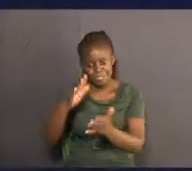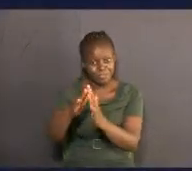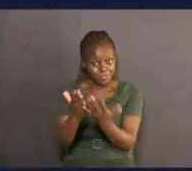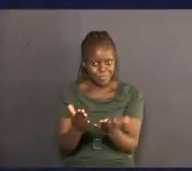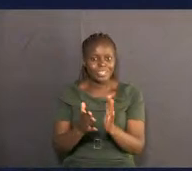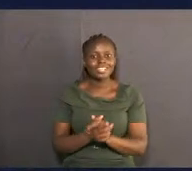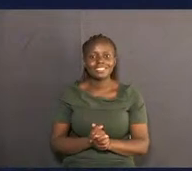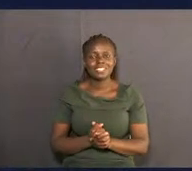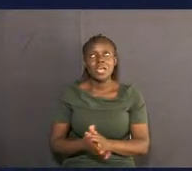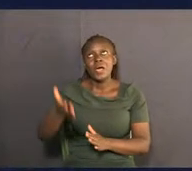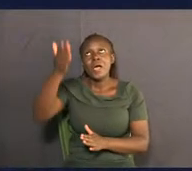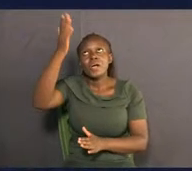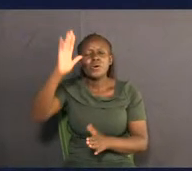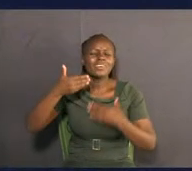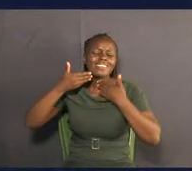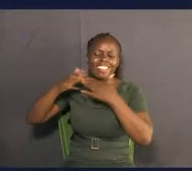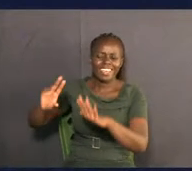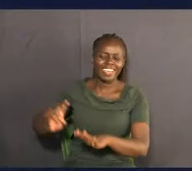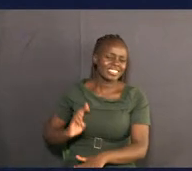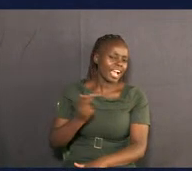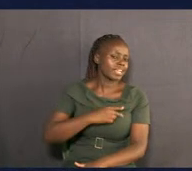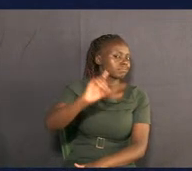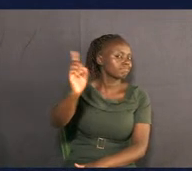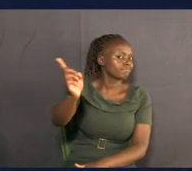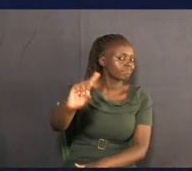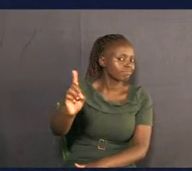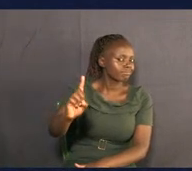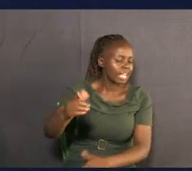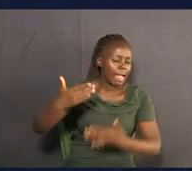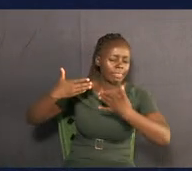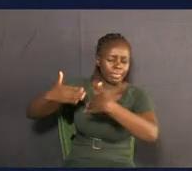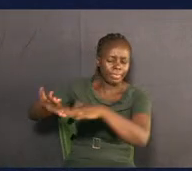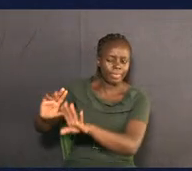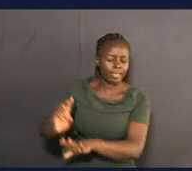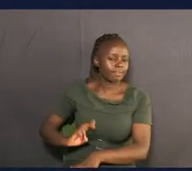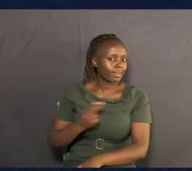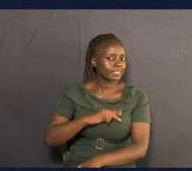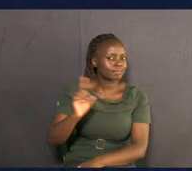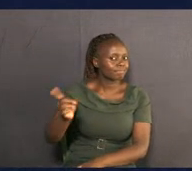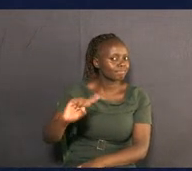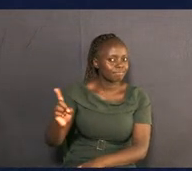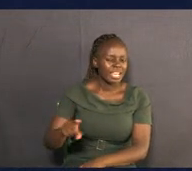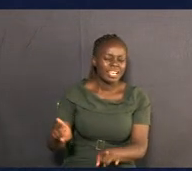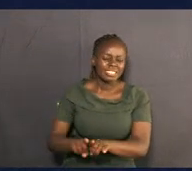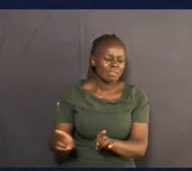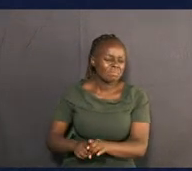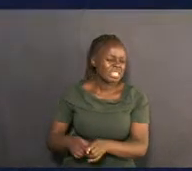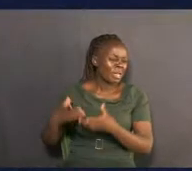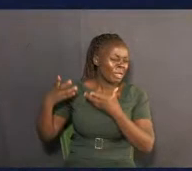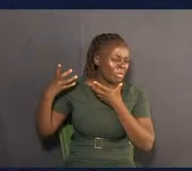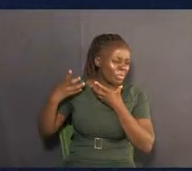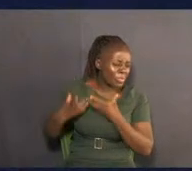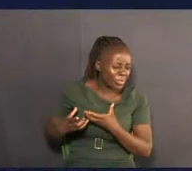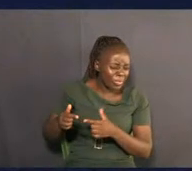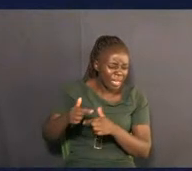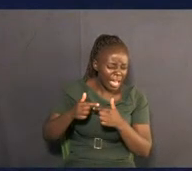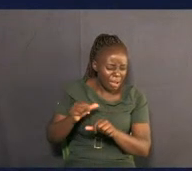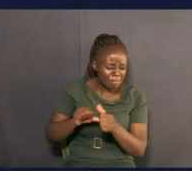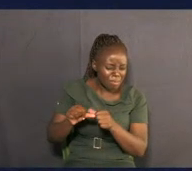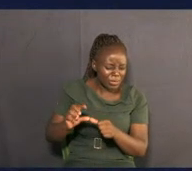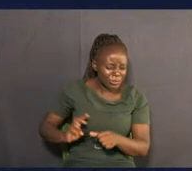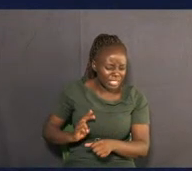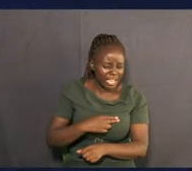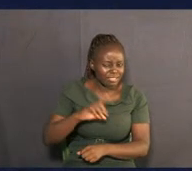and we read that God did not hate us. He did not hate us or reject us or bear a grudge against us. Instead, he was patient